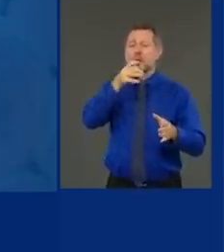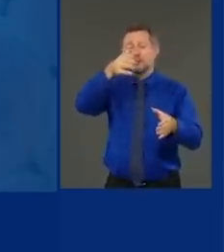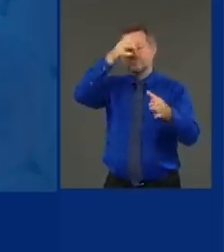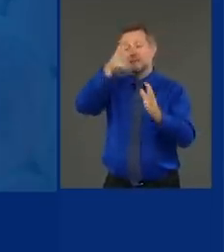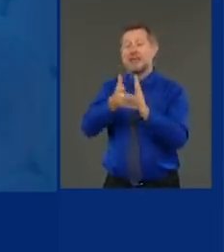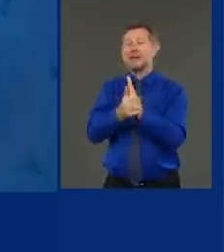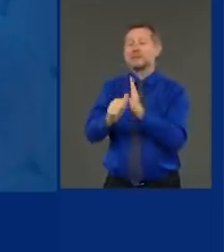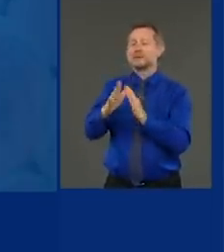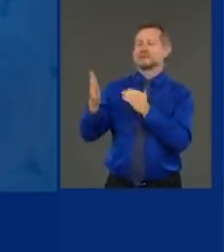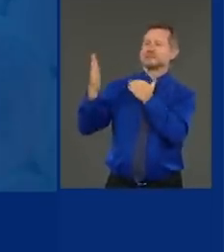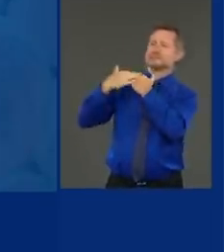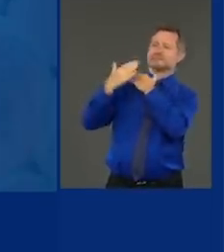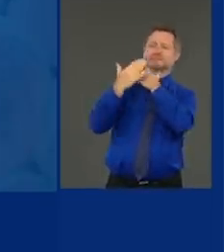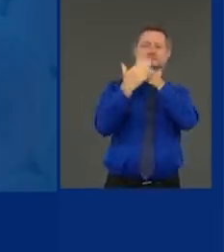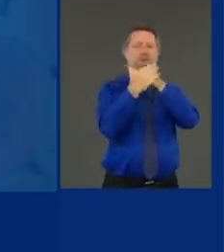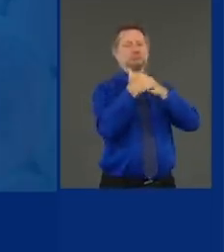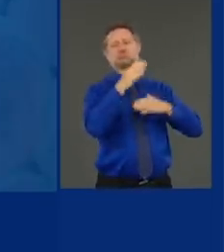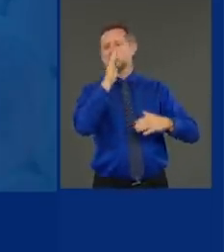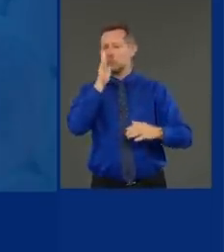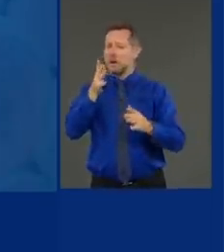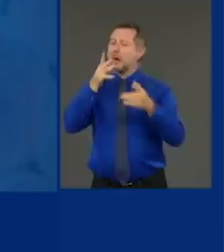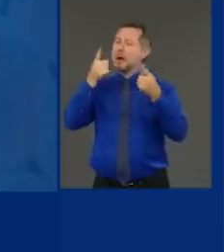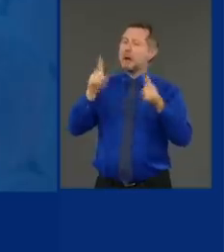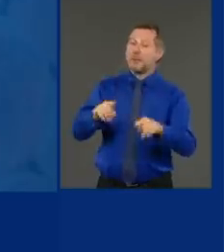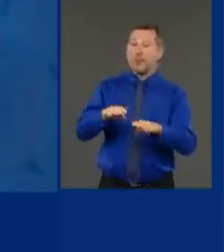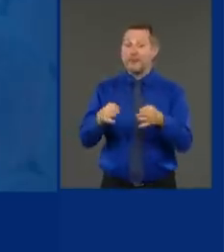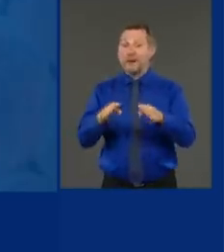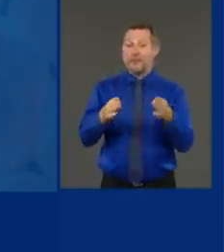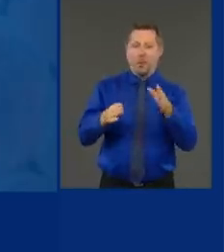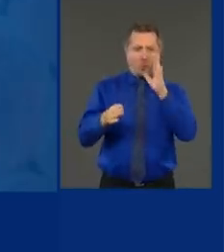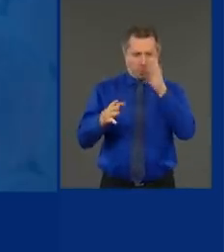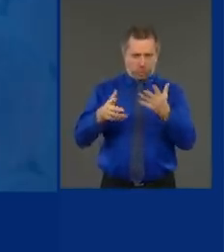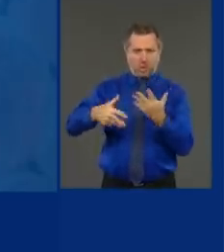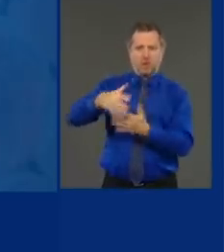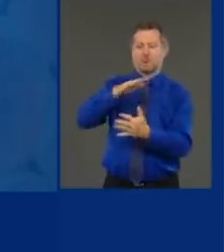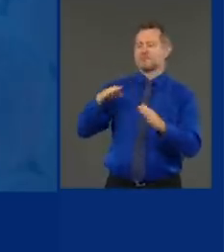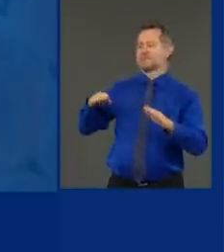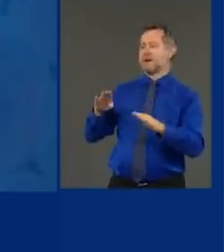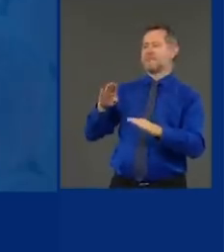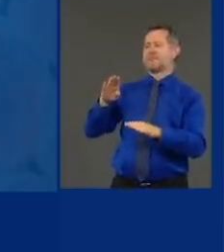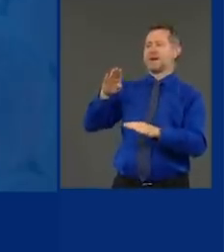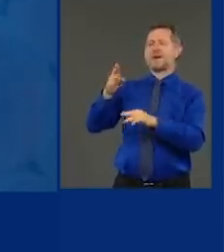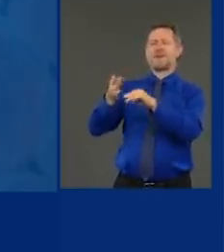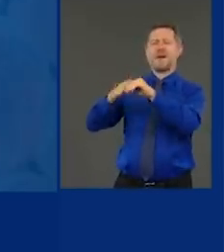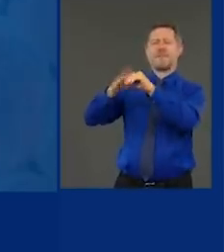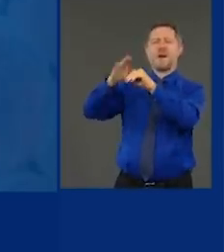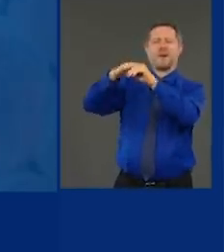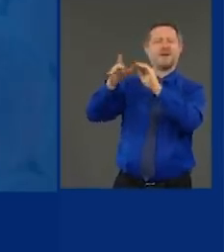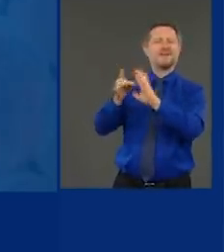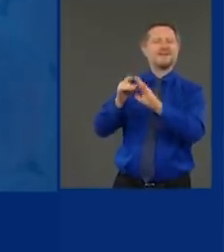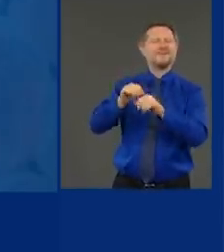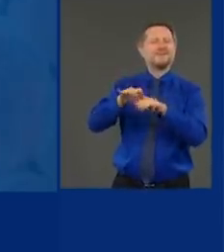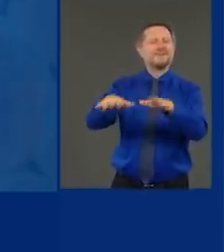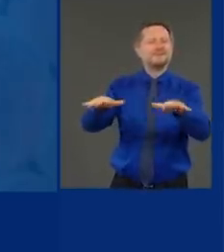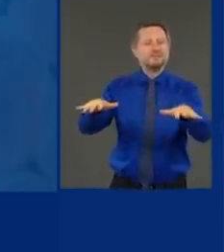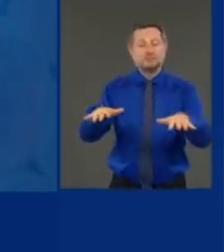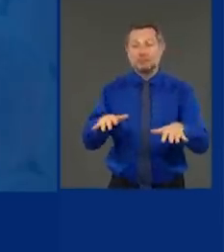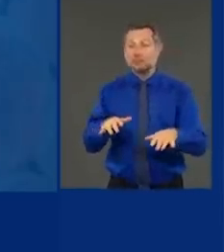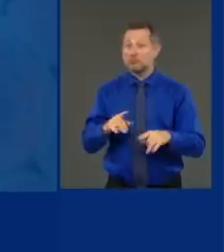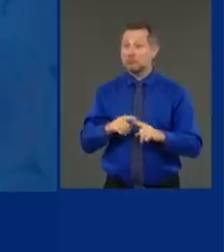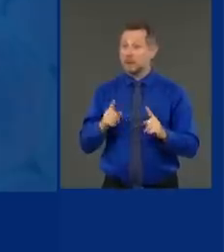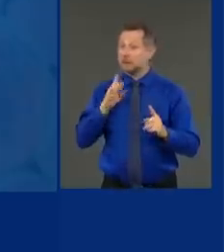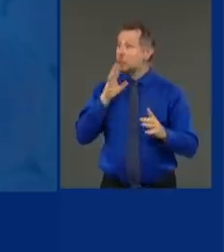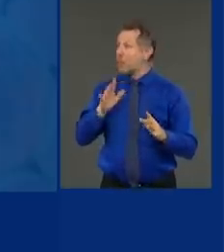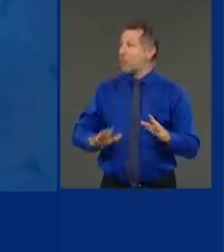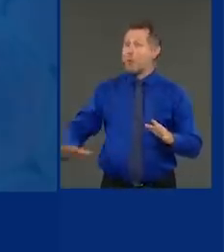the infection rate to increase when the activity rate increases. That's what you've seen all across the country. That's